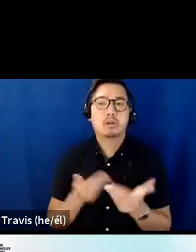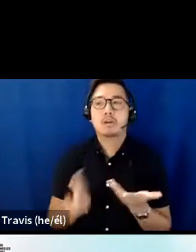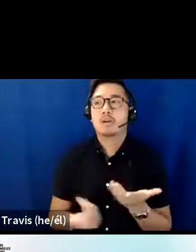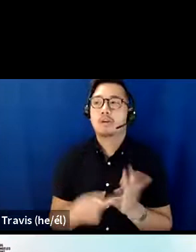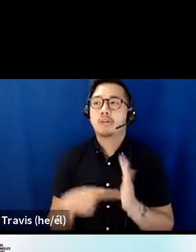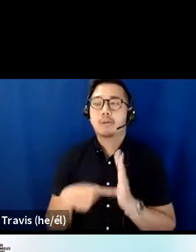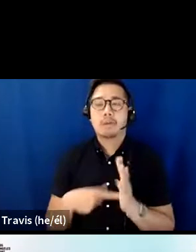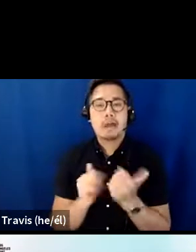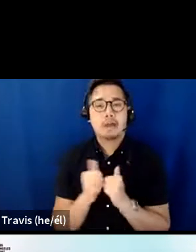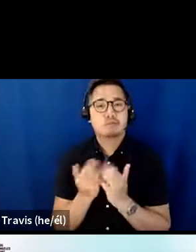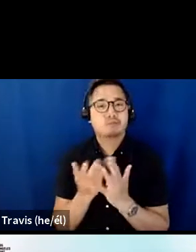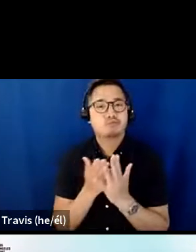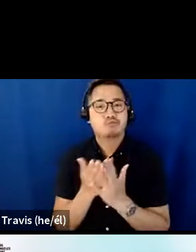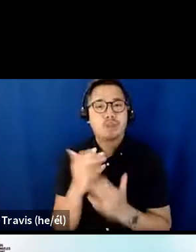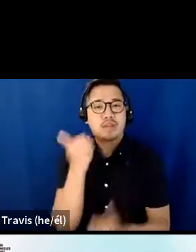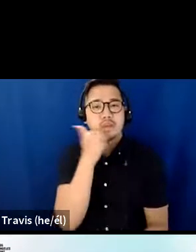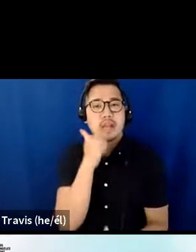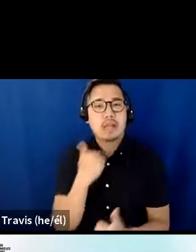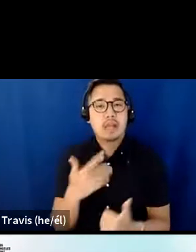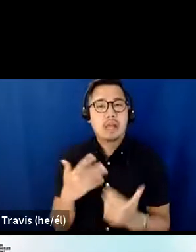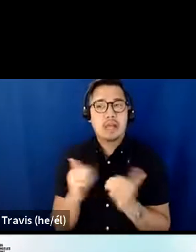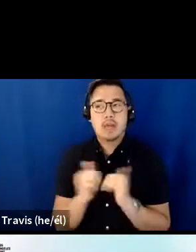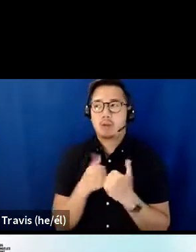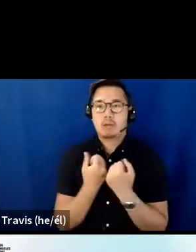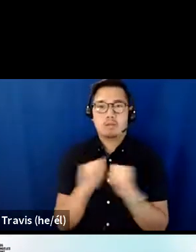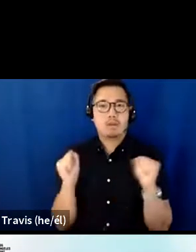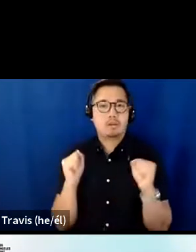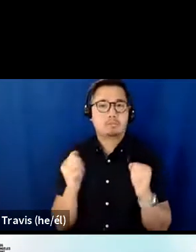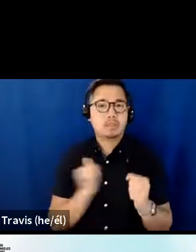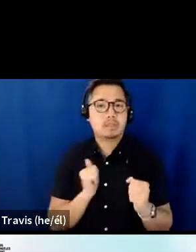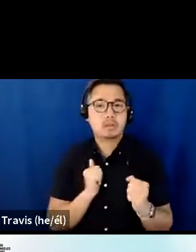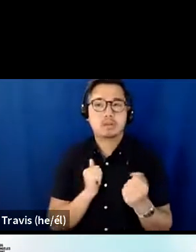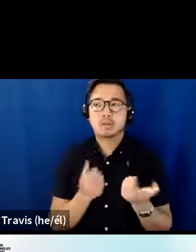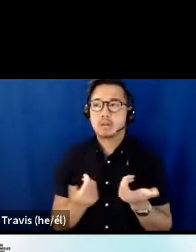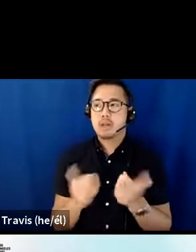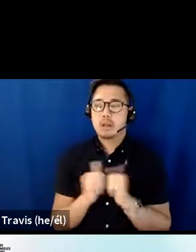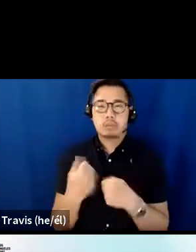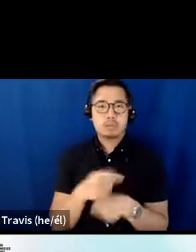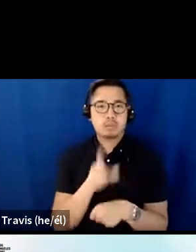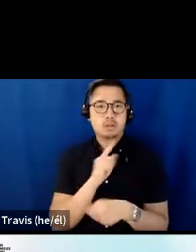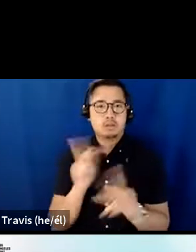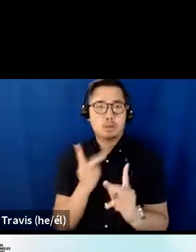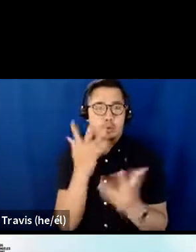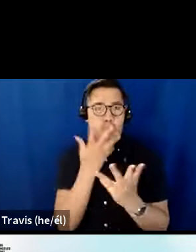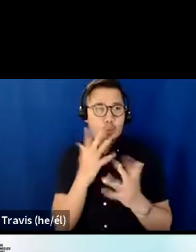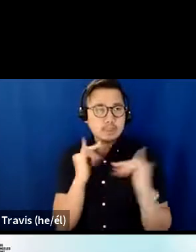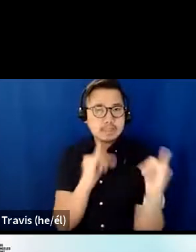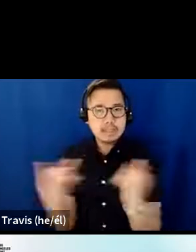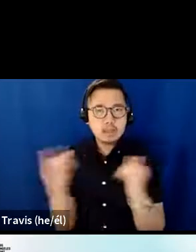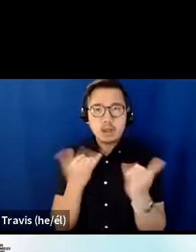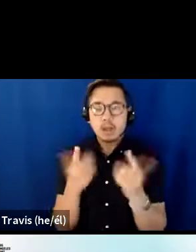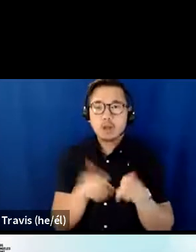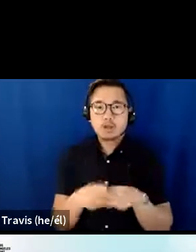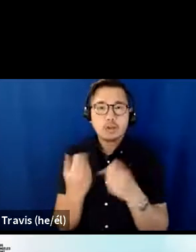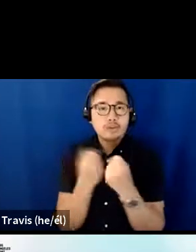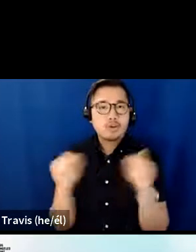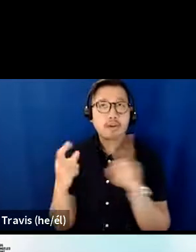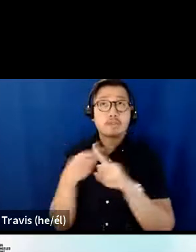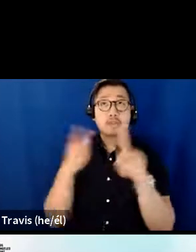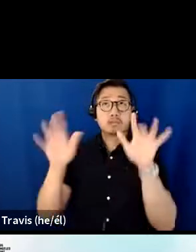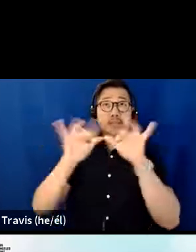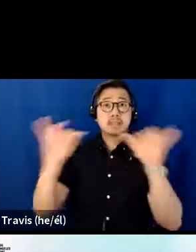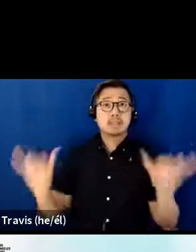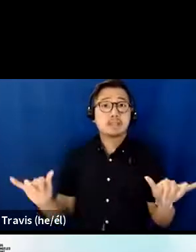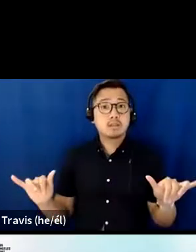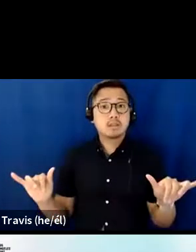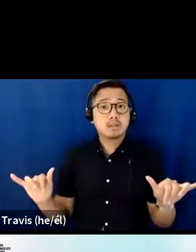single day to get free and to make sure the people that look like me are getting free from the systems, ifs and